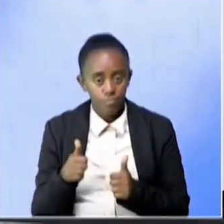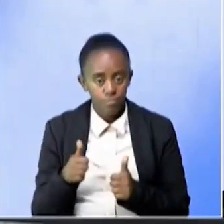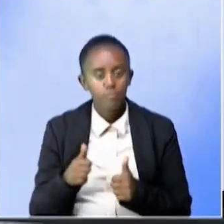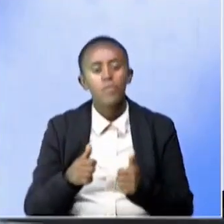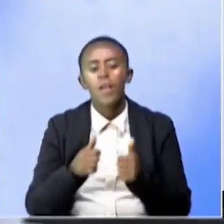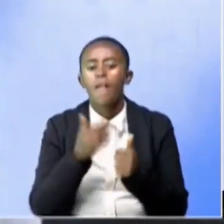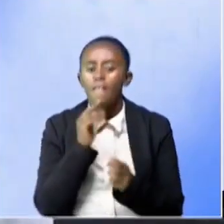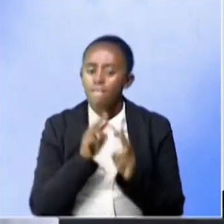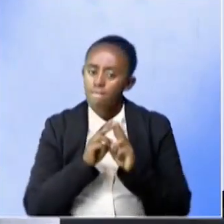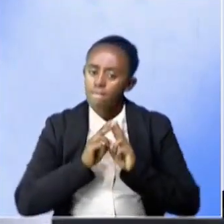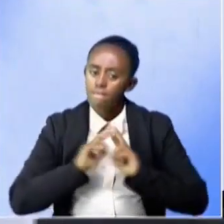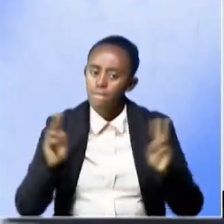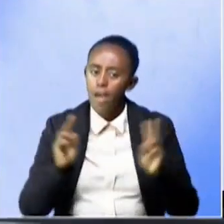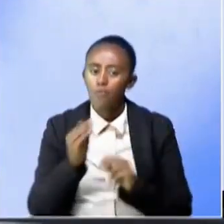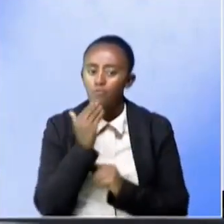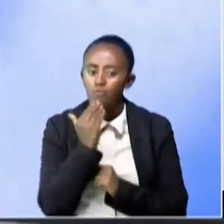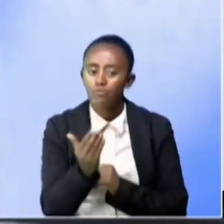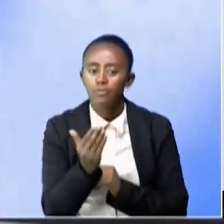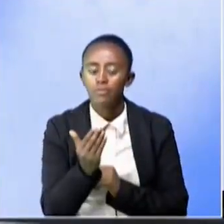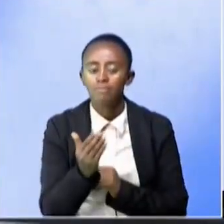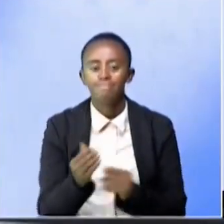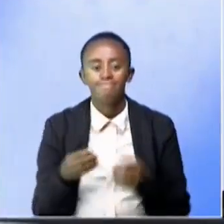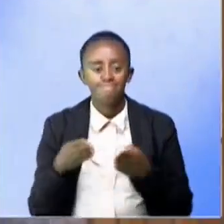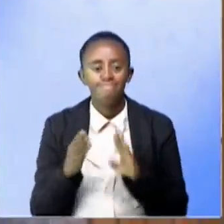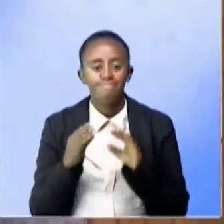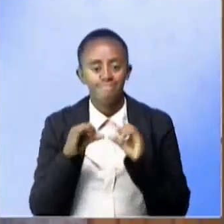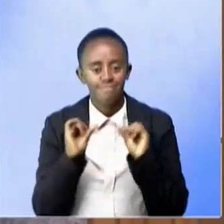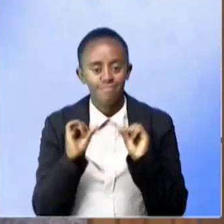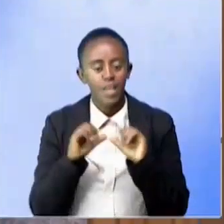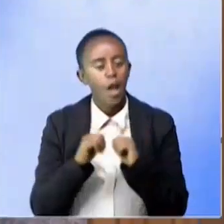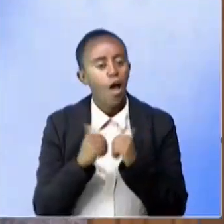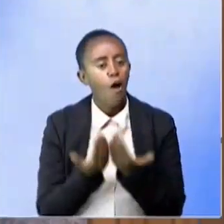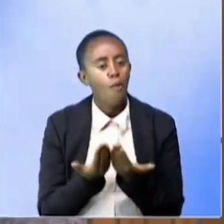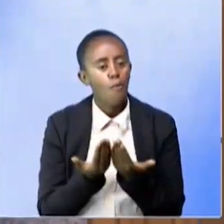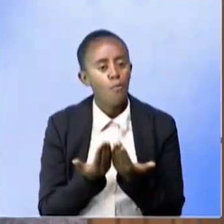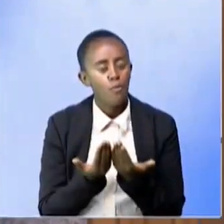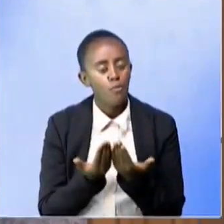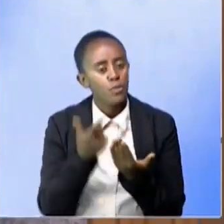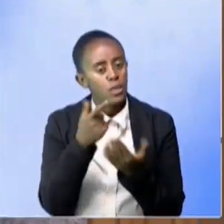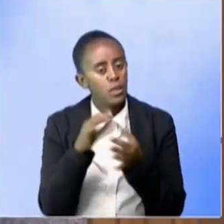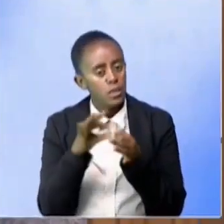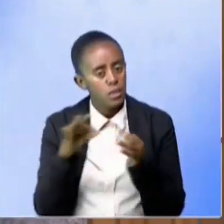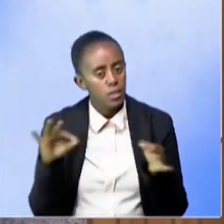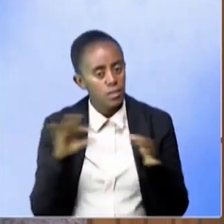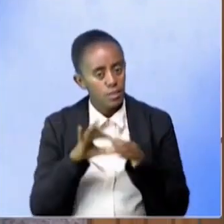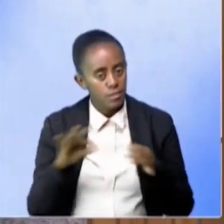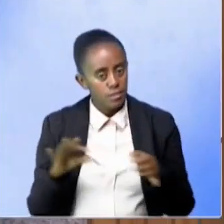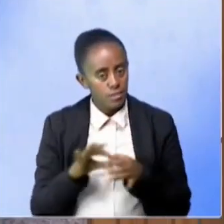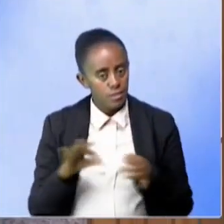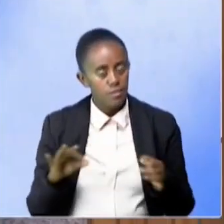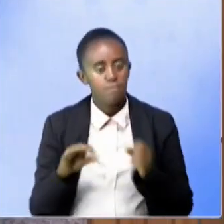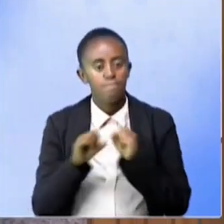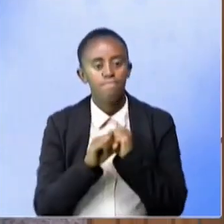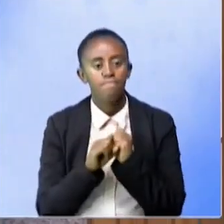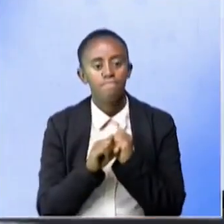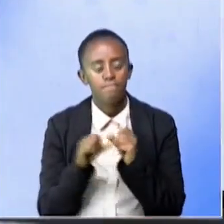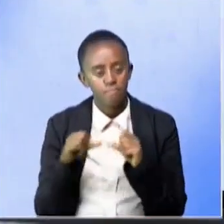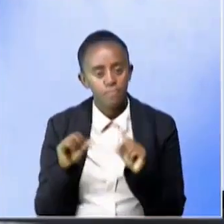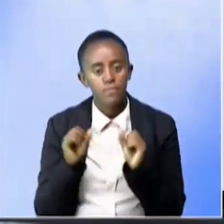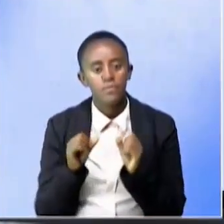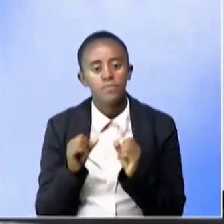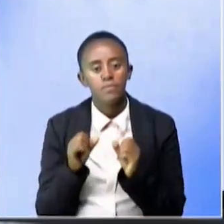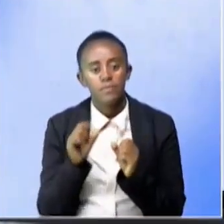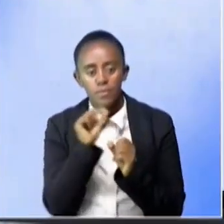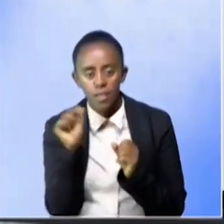Very good. Now, let's go and see how these sentences are formed, and let's go and